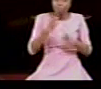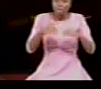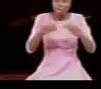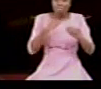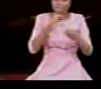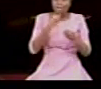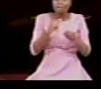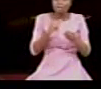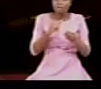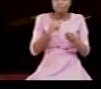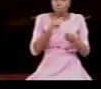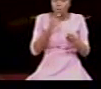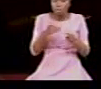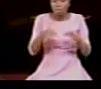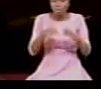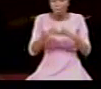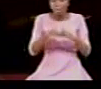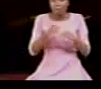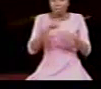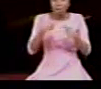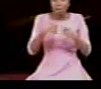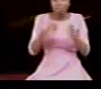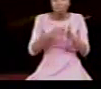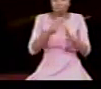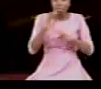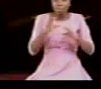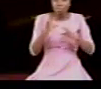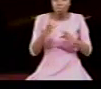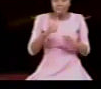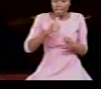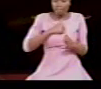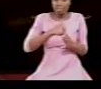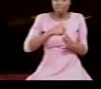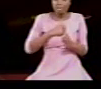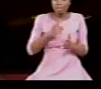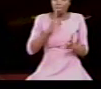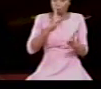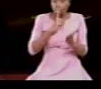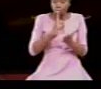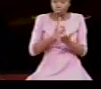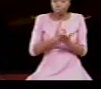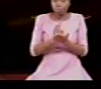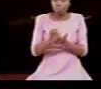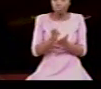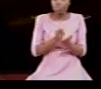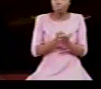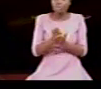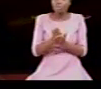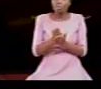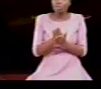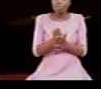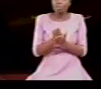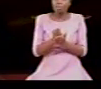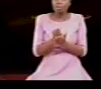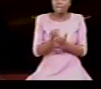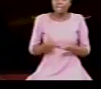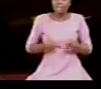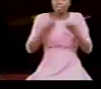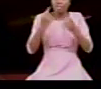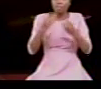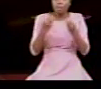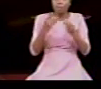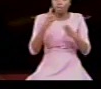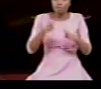insignificant when it is done selflessly, sincerely, scripturally, and sacrificially. The more you